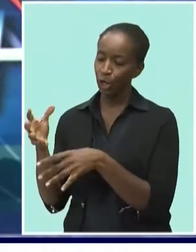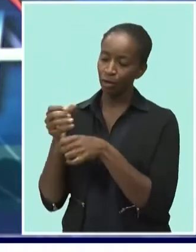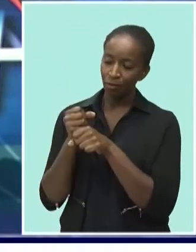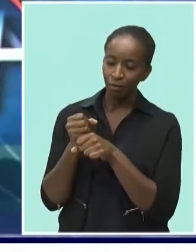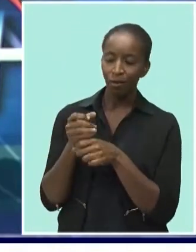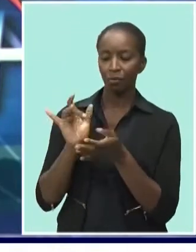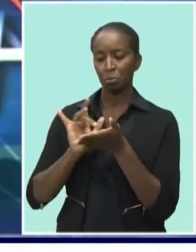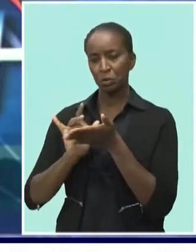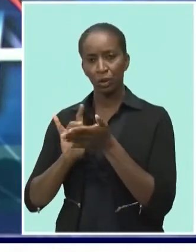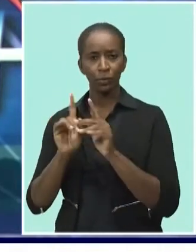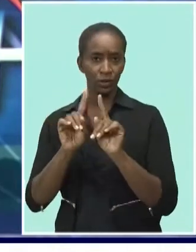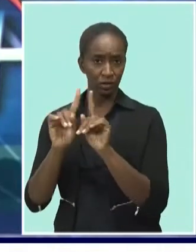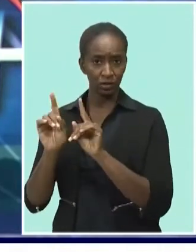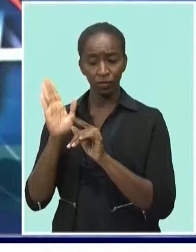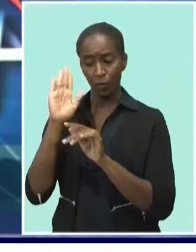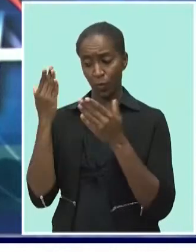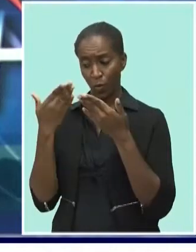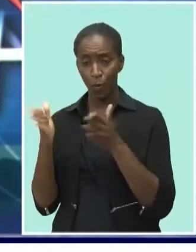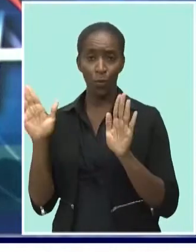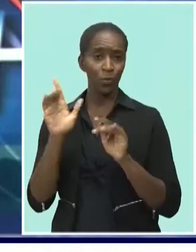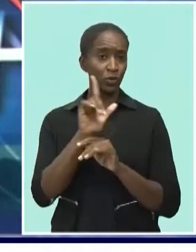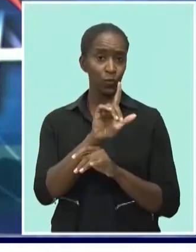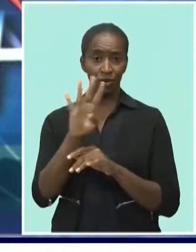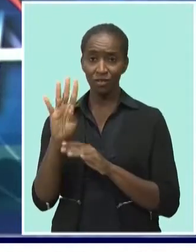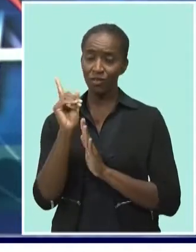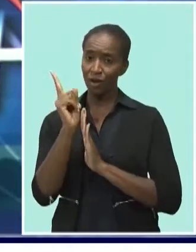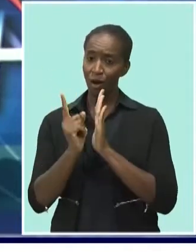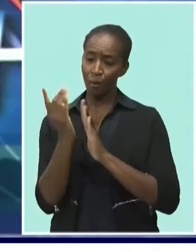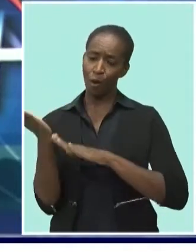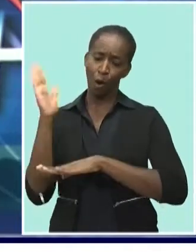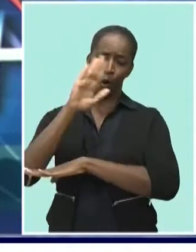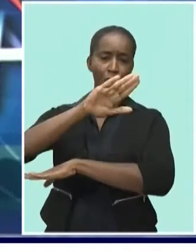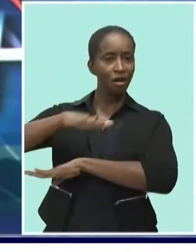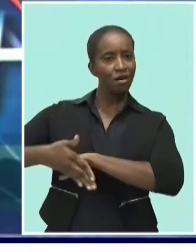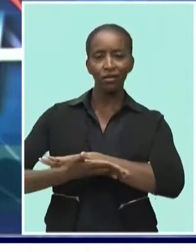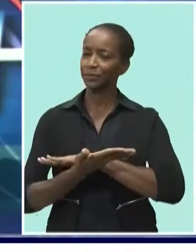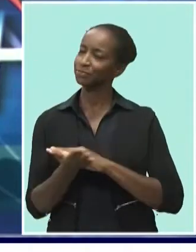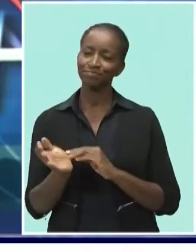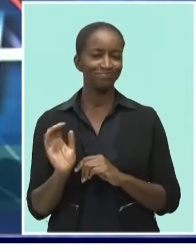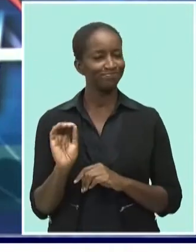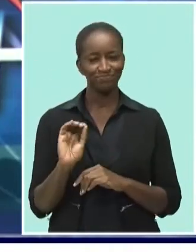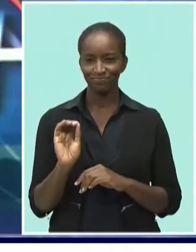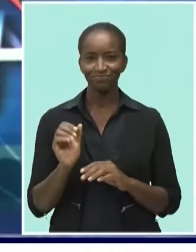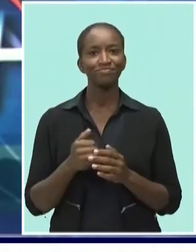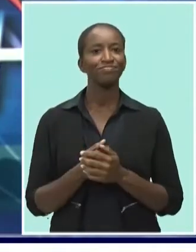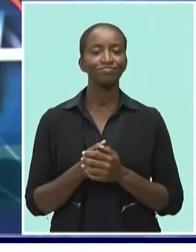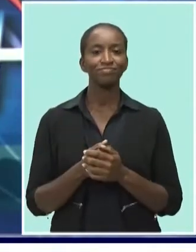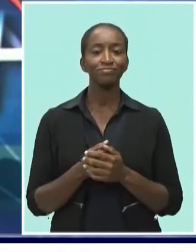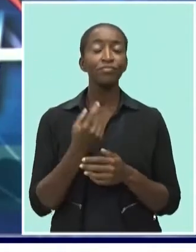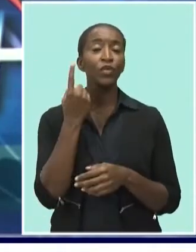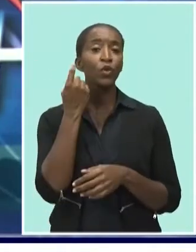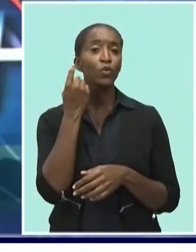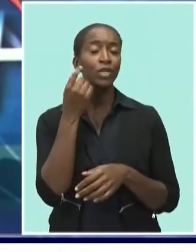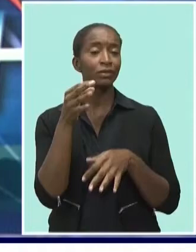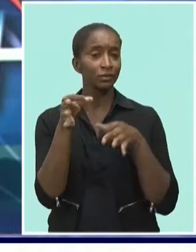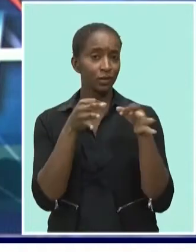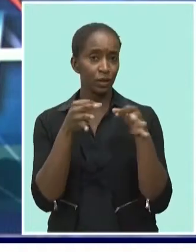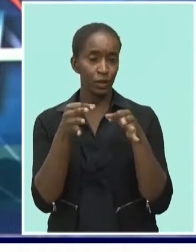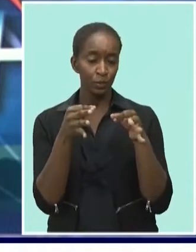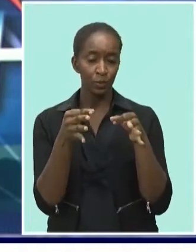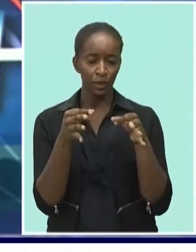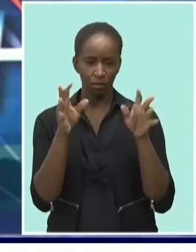1st. Head of the Winston Scott Polyclinic, Dr. Ingrid Cumberbatch, outlined the services to be offered on CBC TV8's Morning